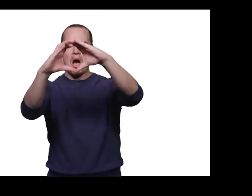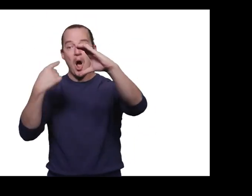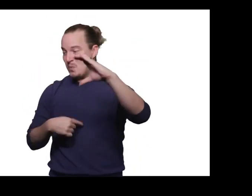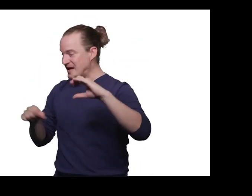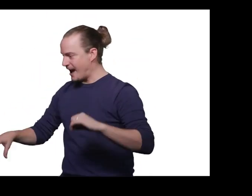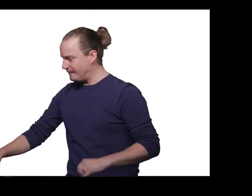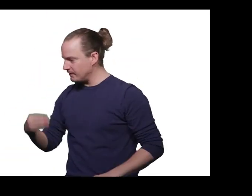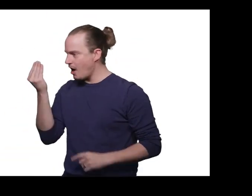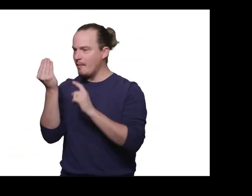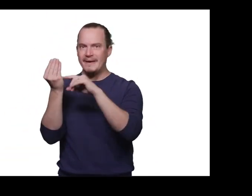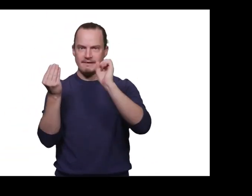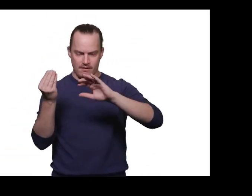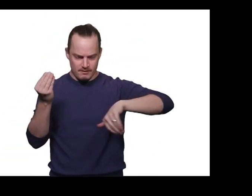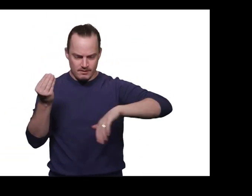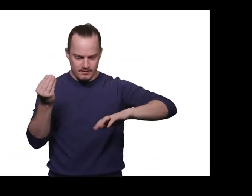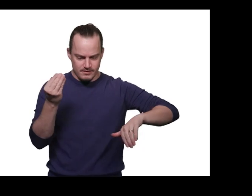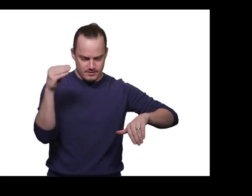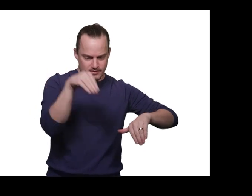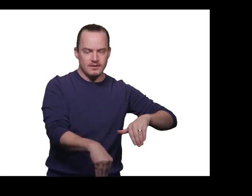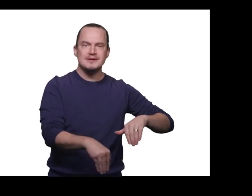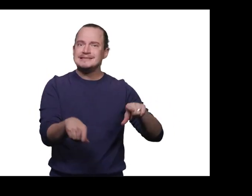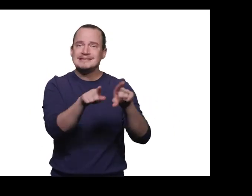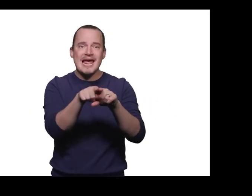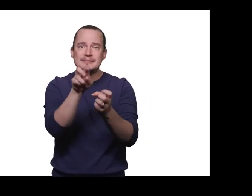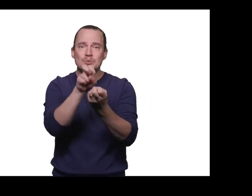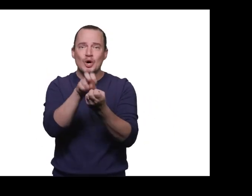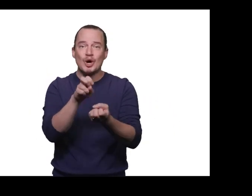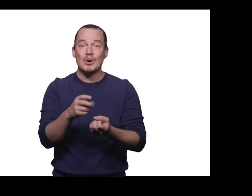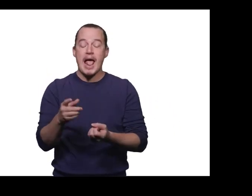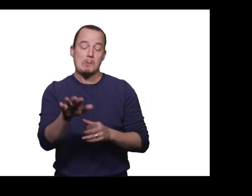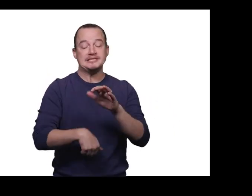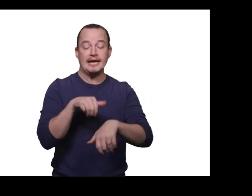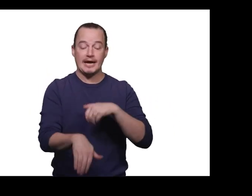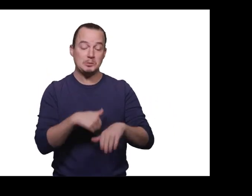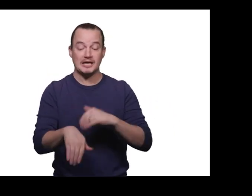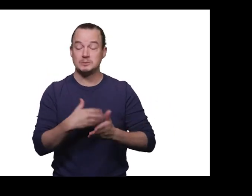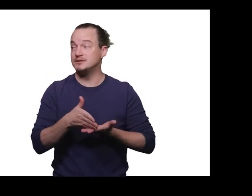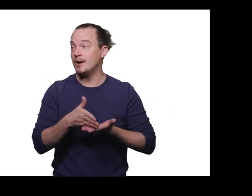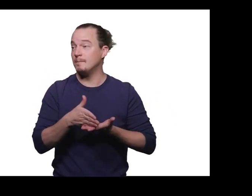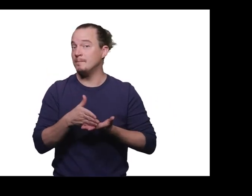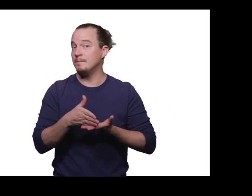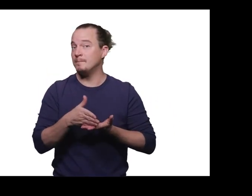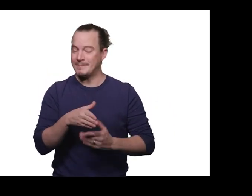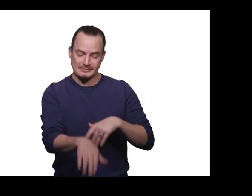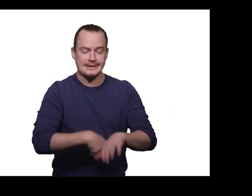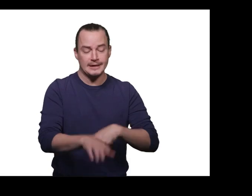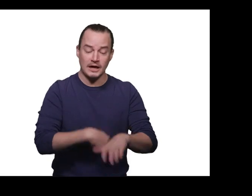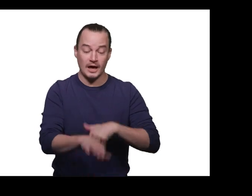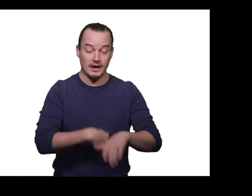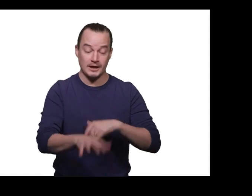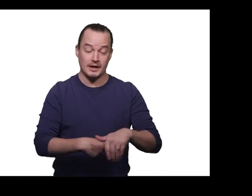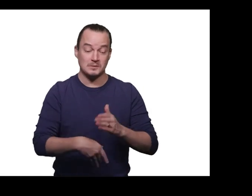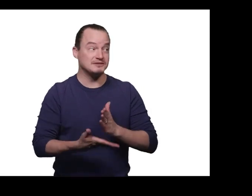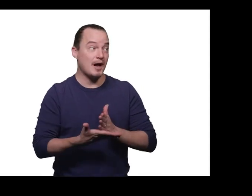up. We can dig a hole just like a squirrel. Are you ready? And we dig and we dig and we dig and we stop. And we